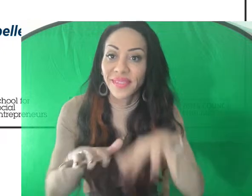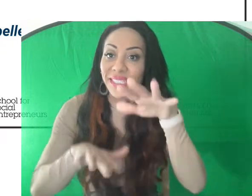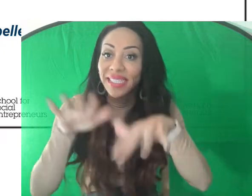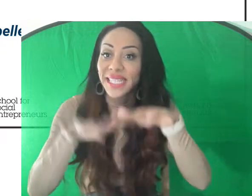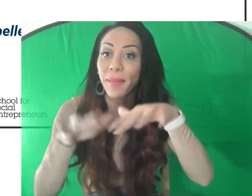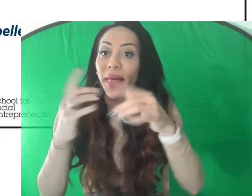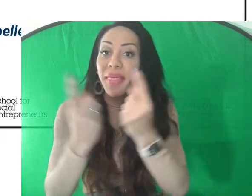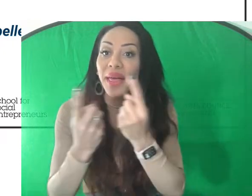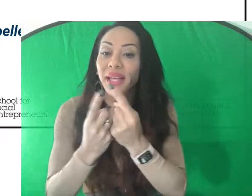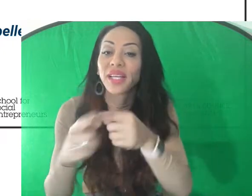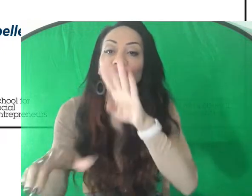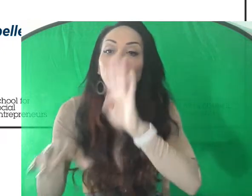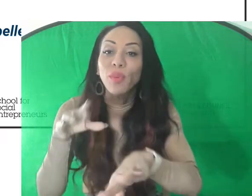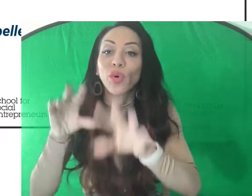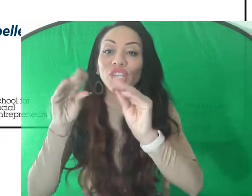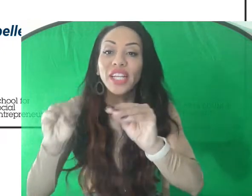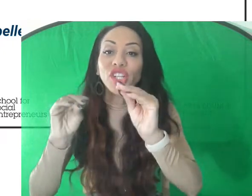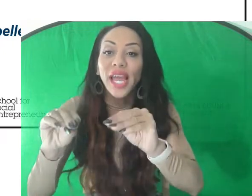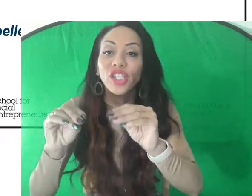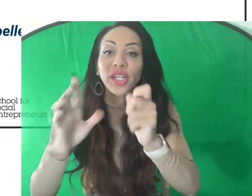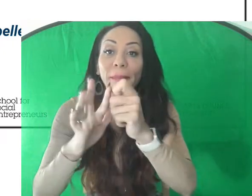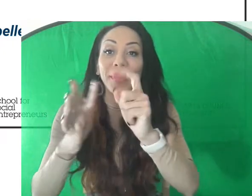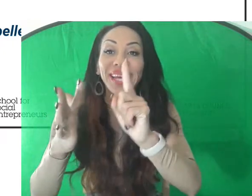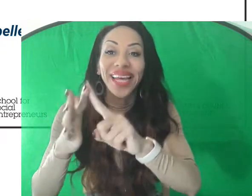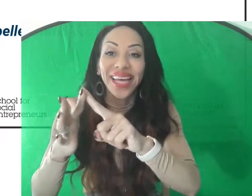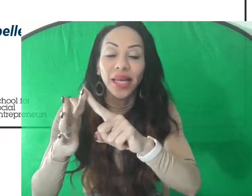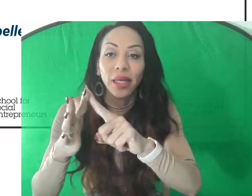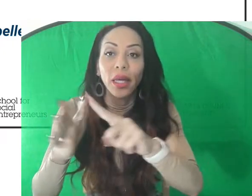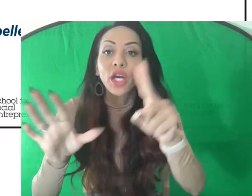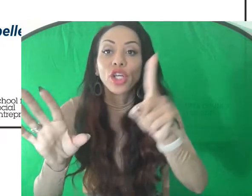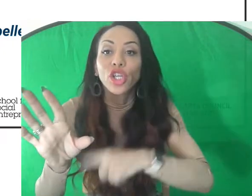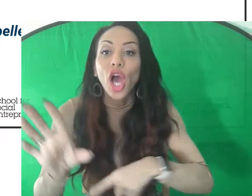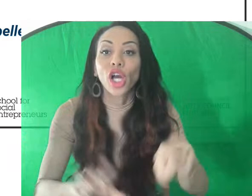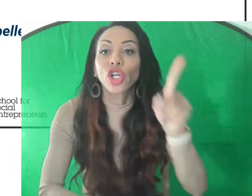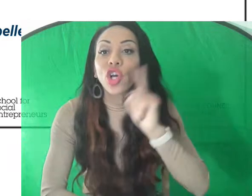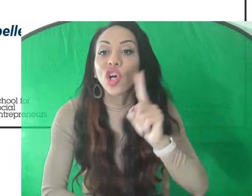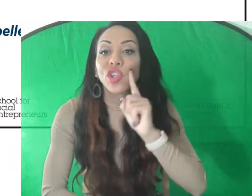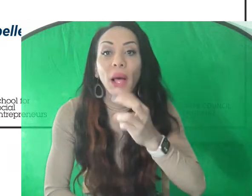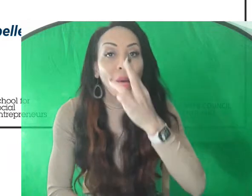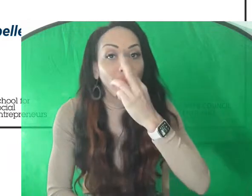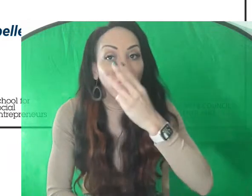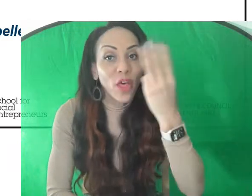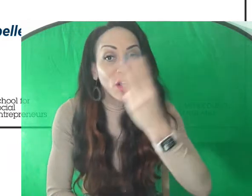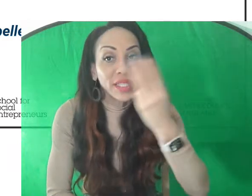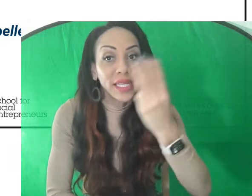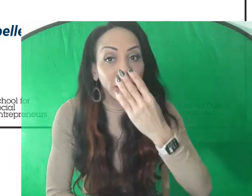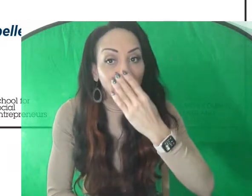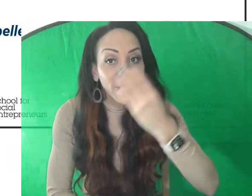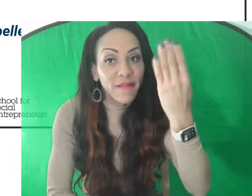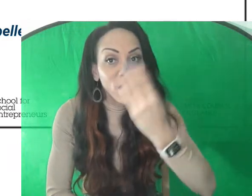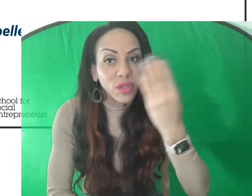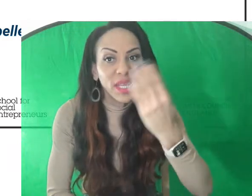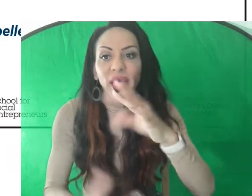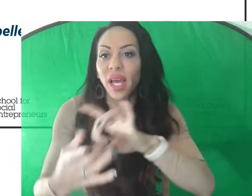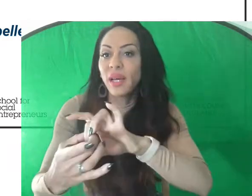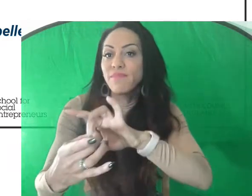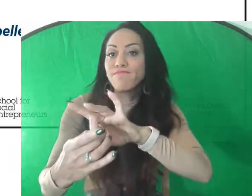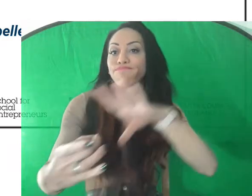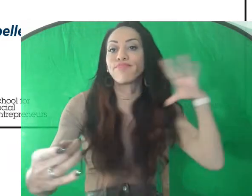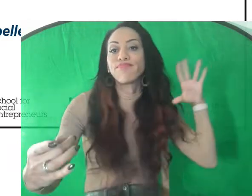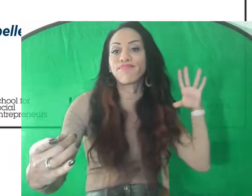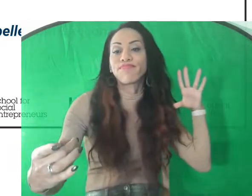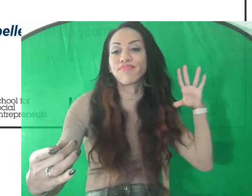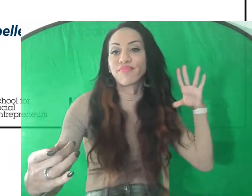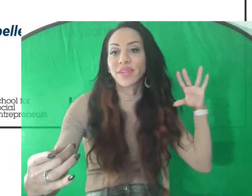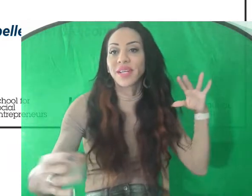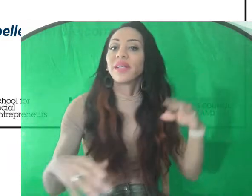sports education and PE that young girls especially get to 13, 14 and then engagement completely drops off at that point. So it's interesting